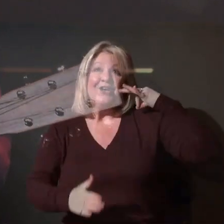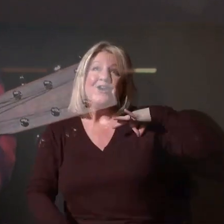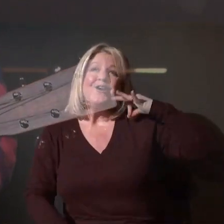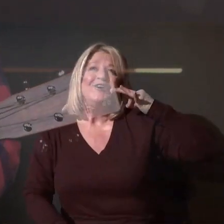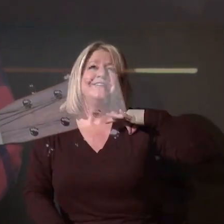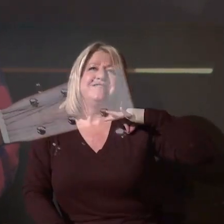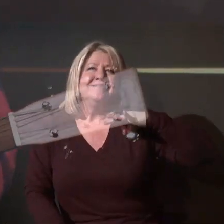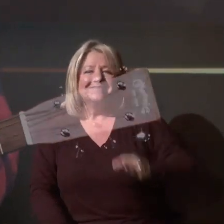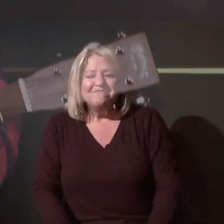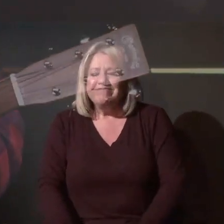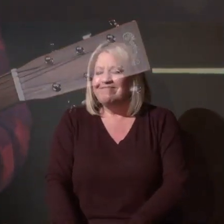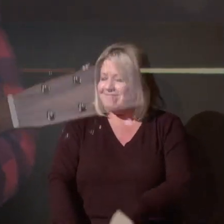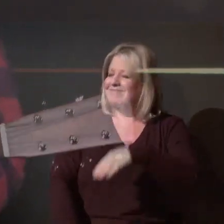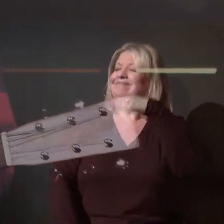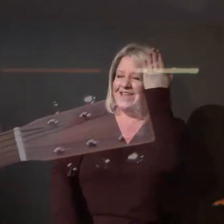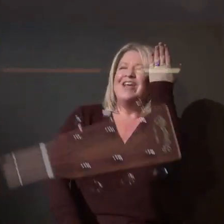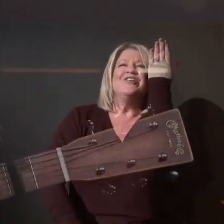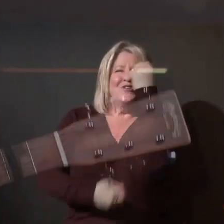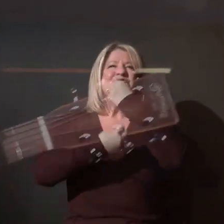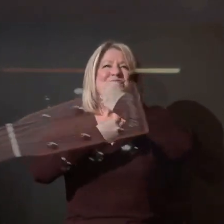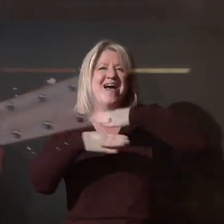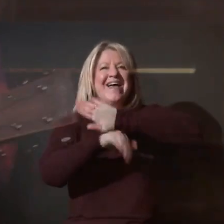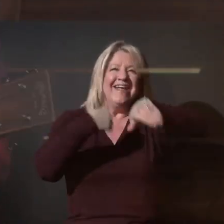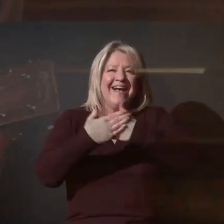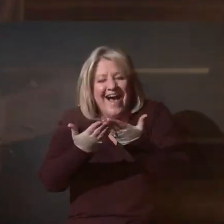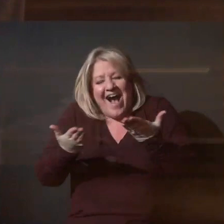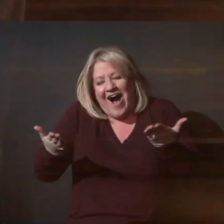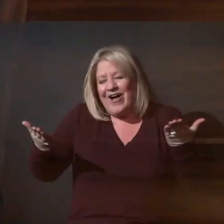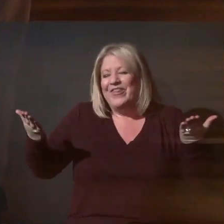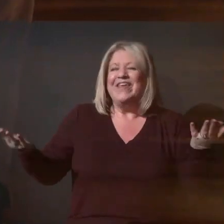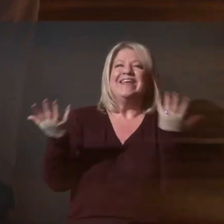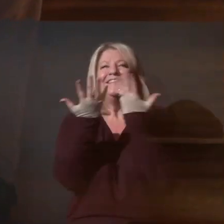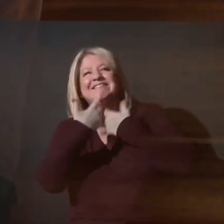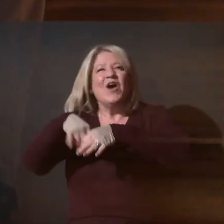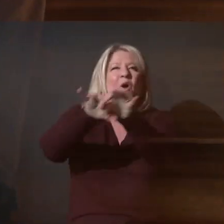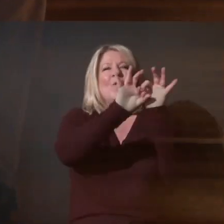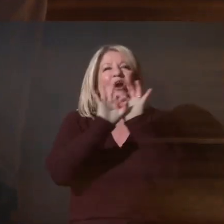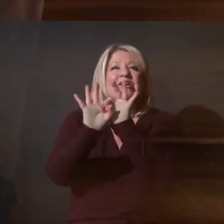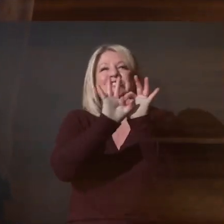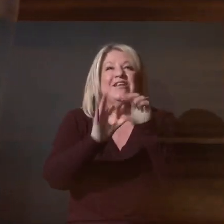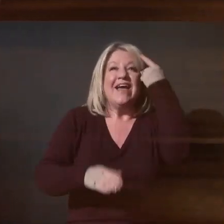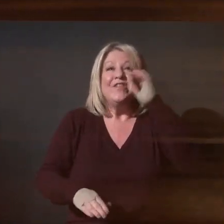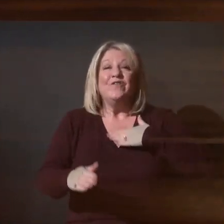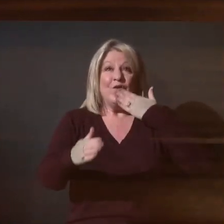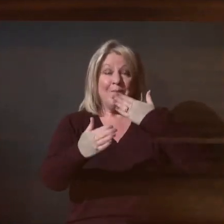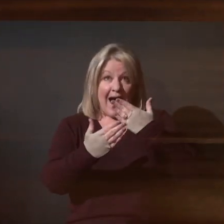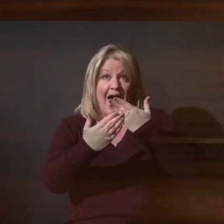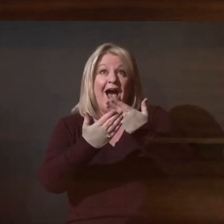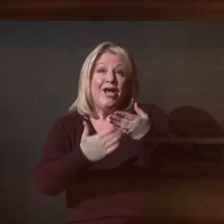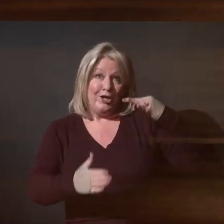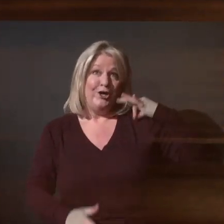my good. Yeah. You made all things work together